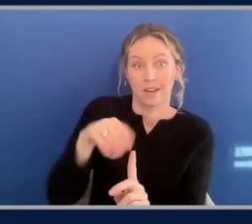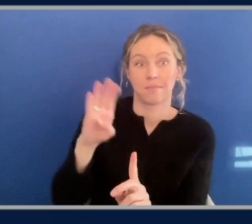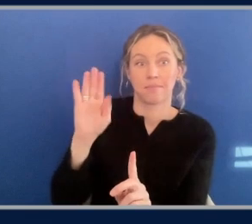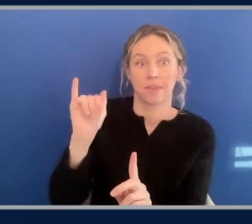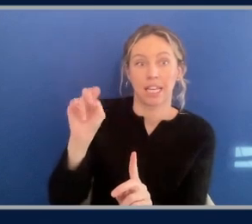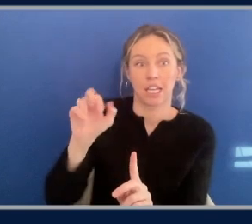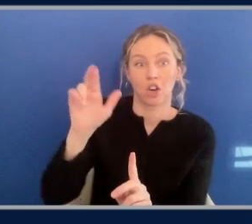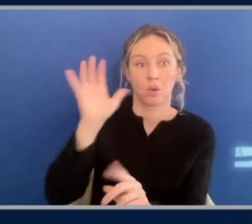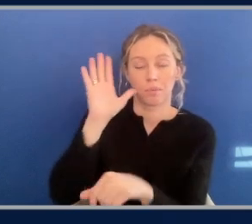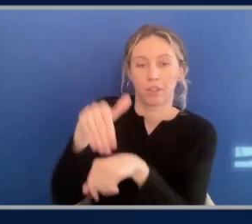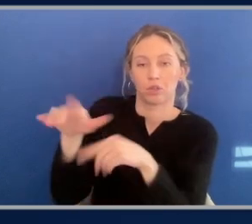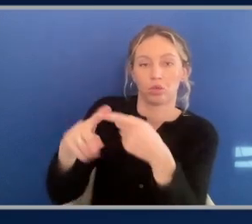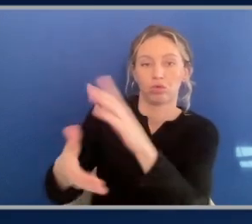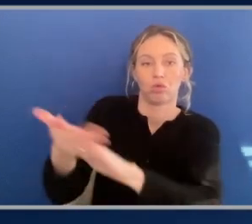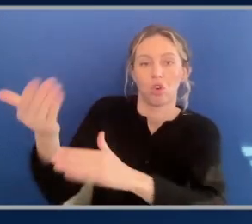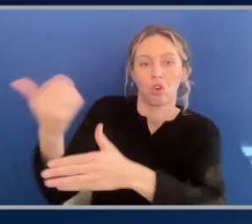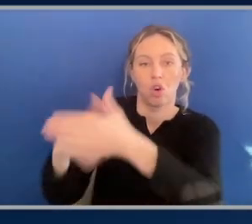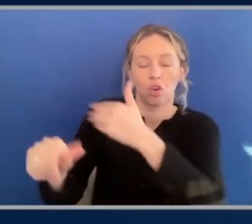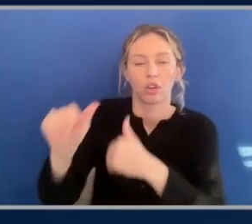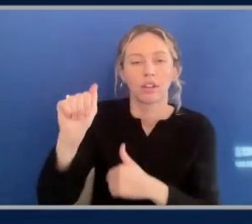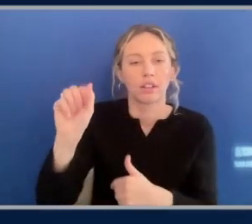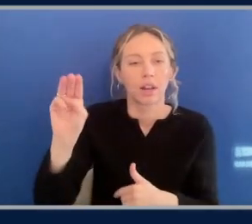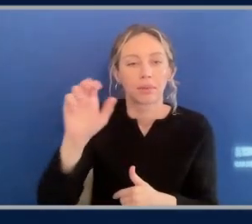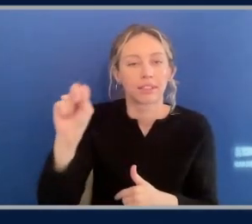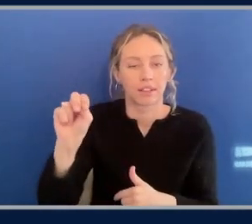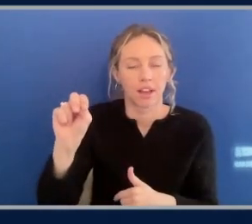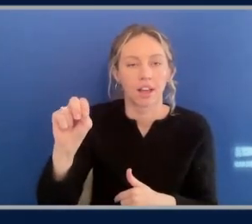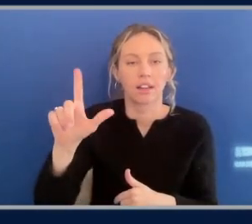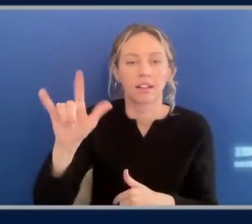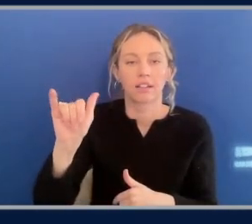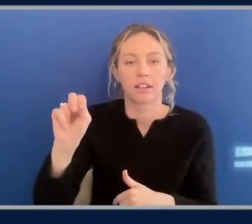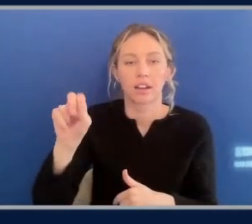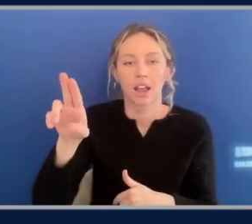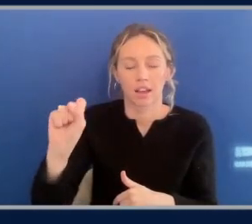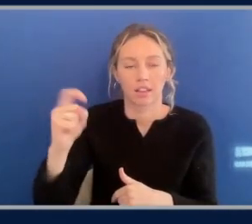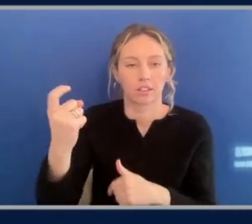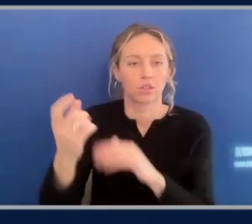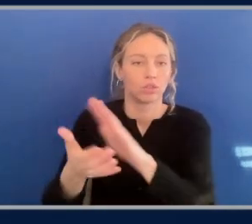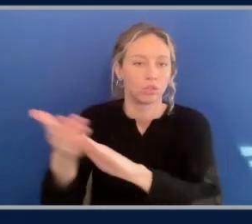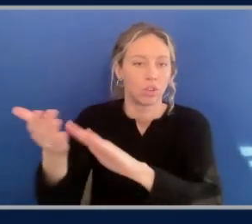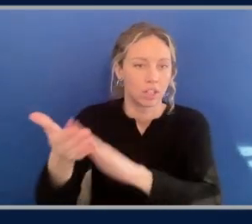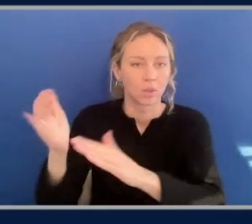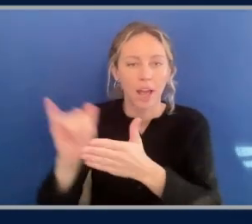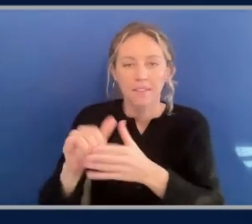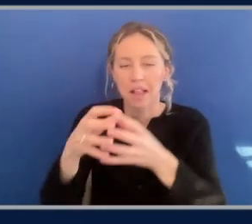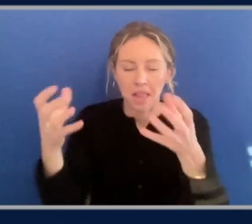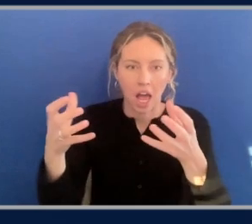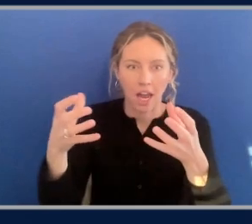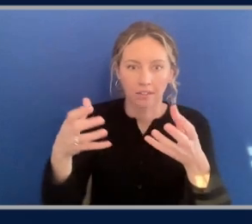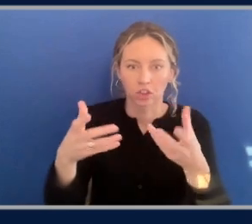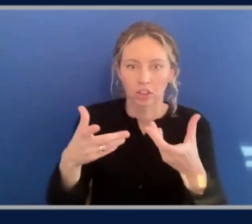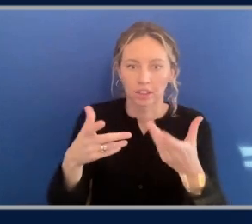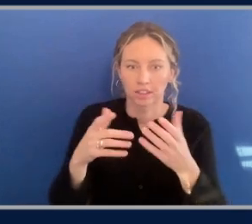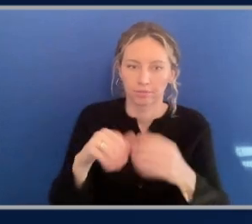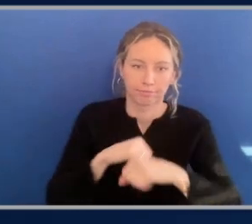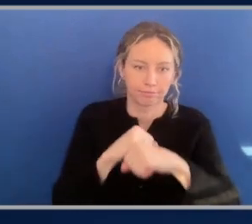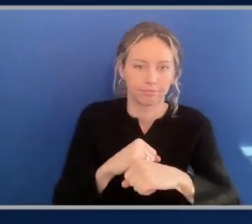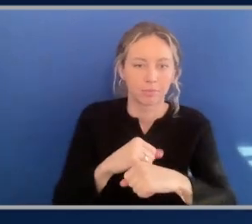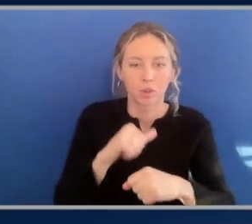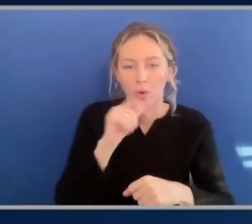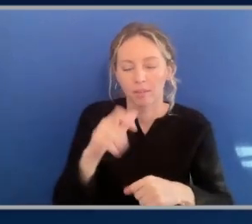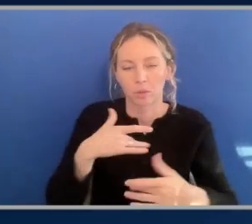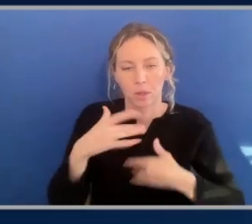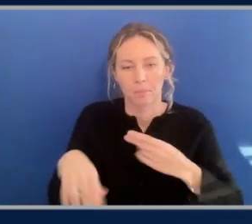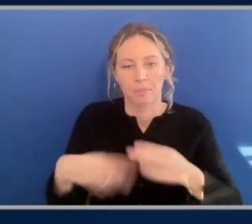a Amazon Linux 2 runtime. So that's kind of there's a lot of plumbing around it, but you don't have to worry about it at all with the Cargo Lambda. Yeah,